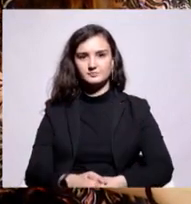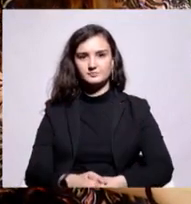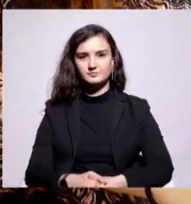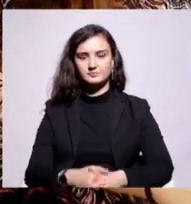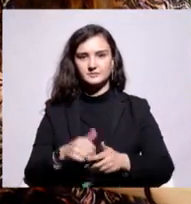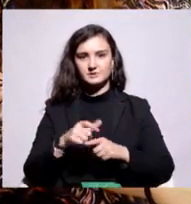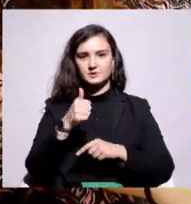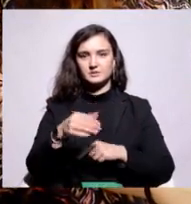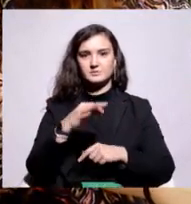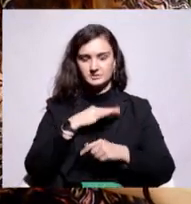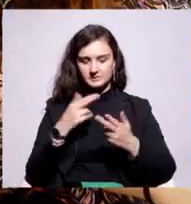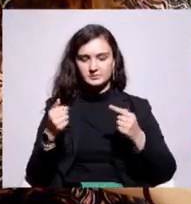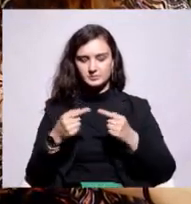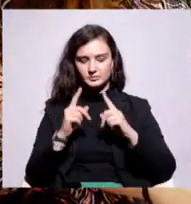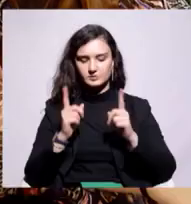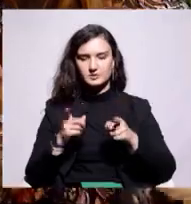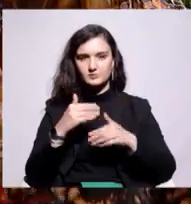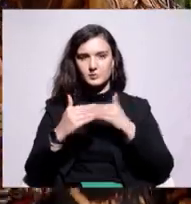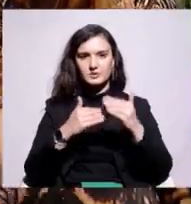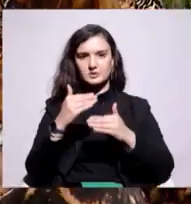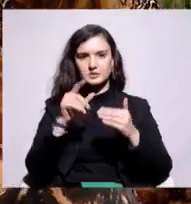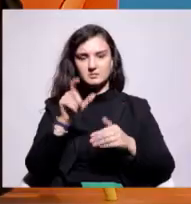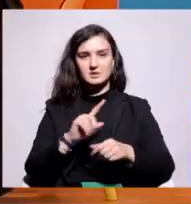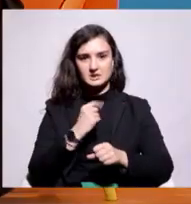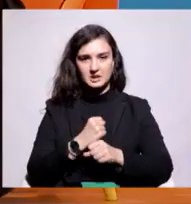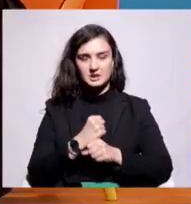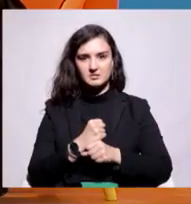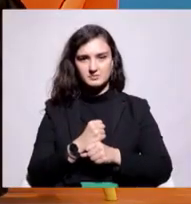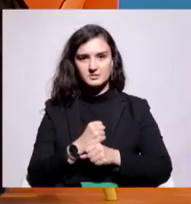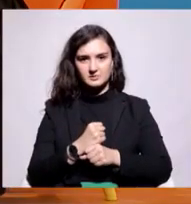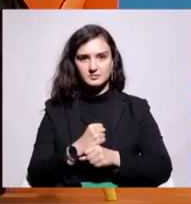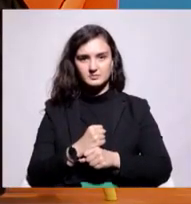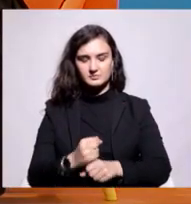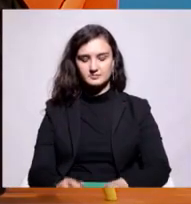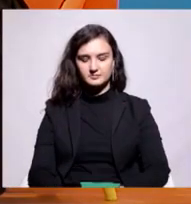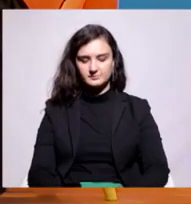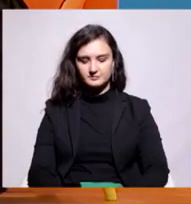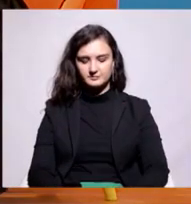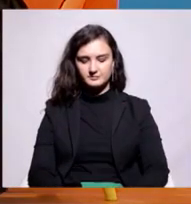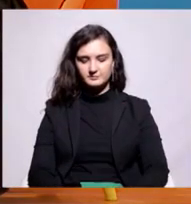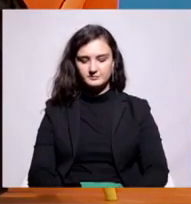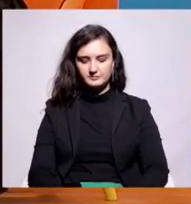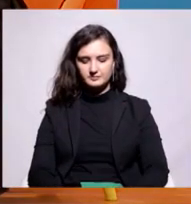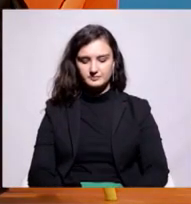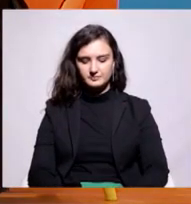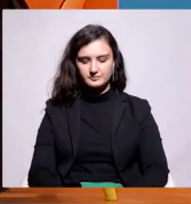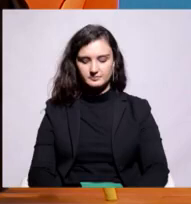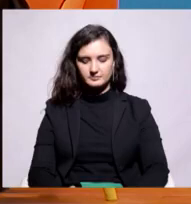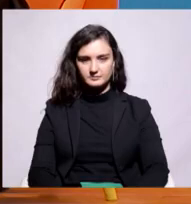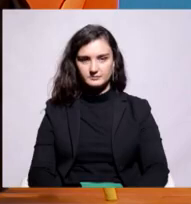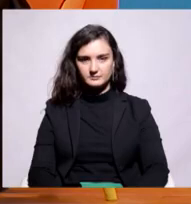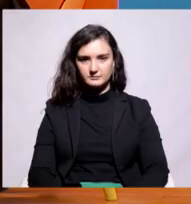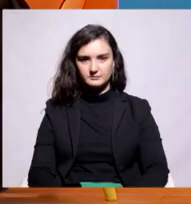answer. That is exactly what a progressive person is known for doing and known for being, Ms. Maka. Yeah,